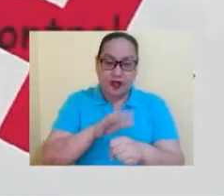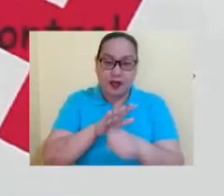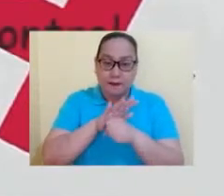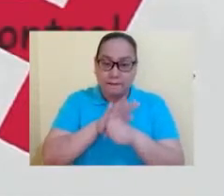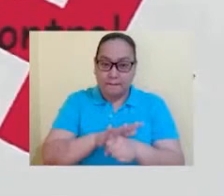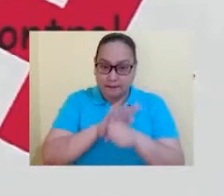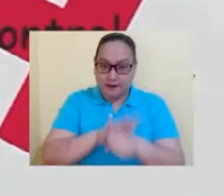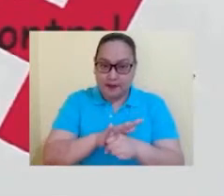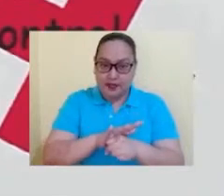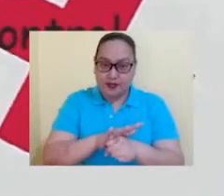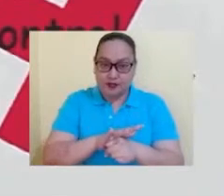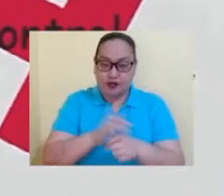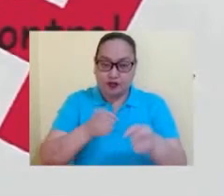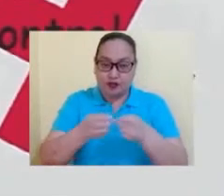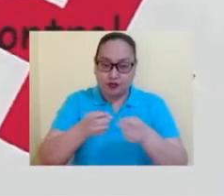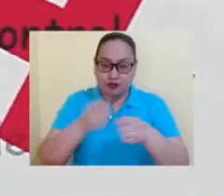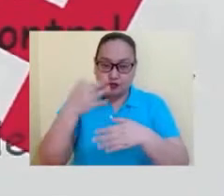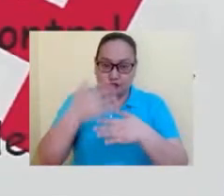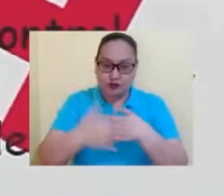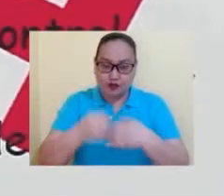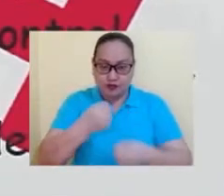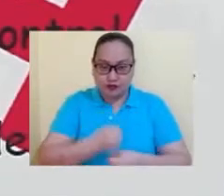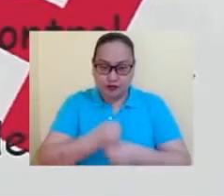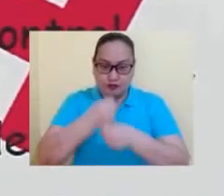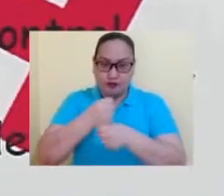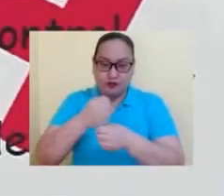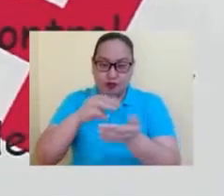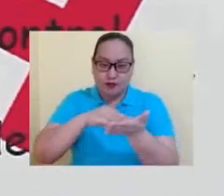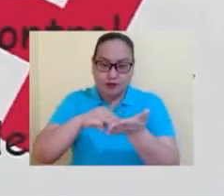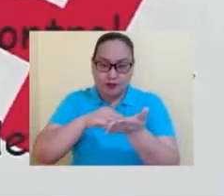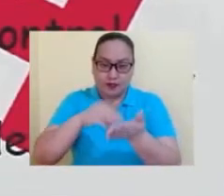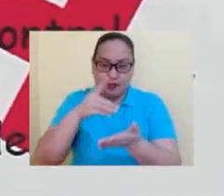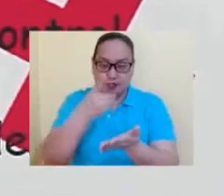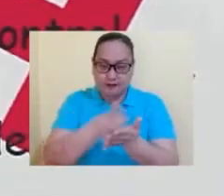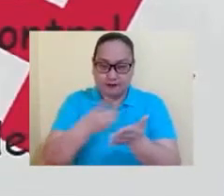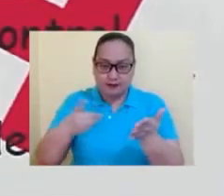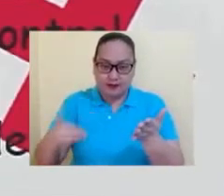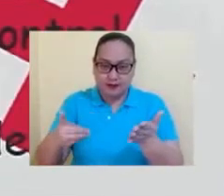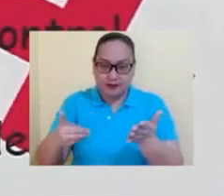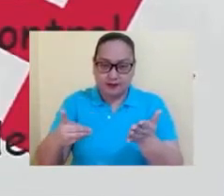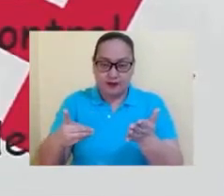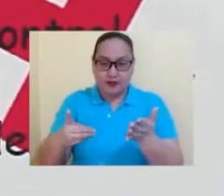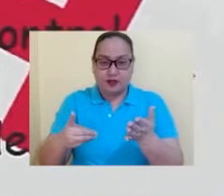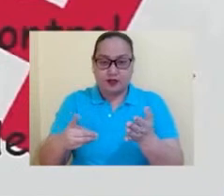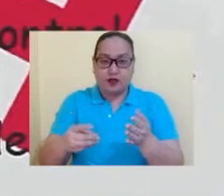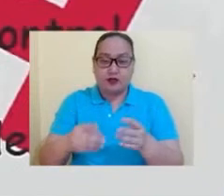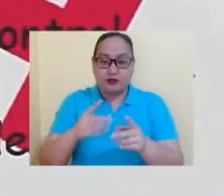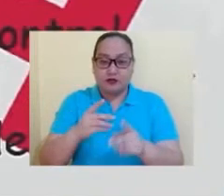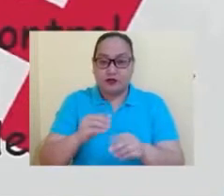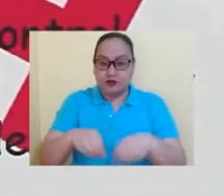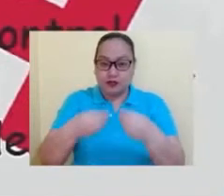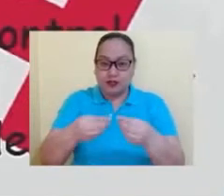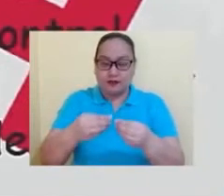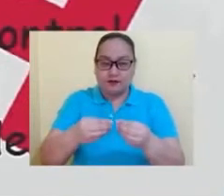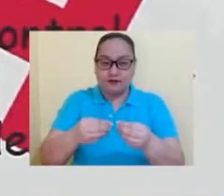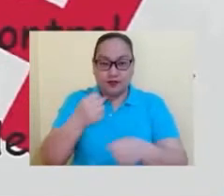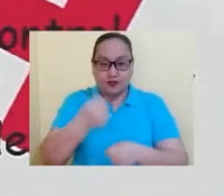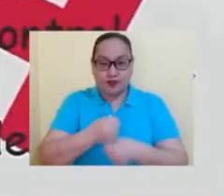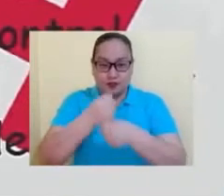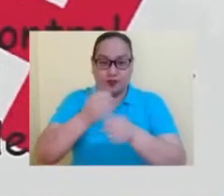pressure or control bleeding, support a medical device such as splint, or its own to provide support to the